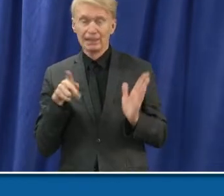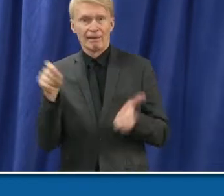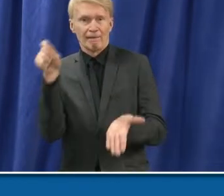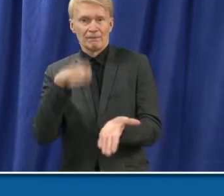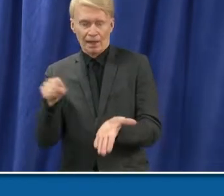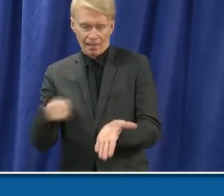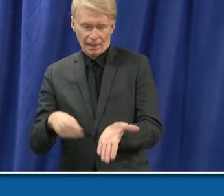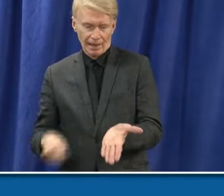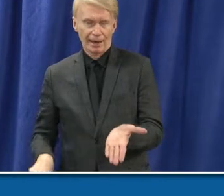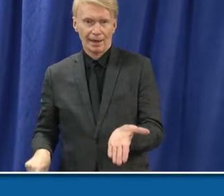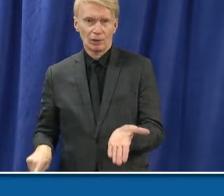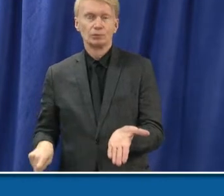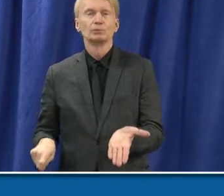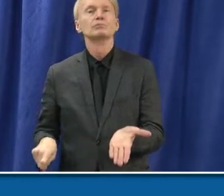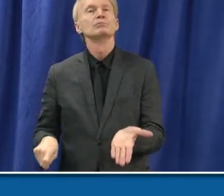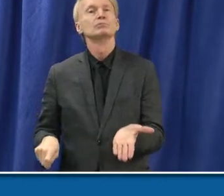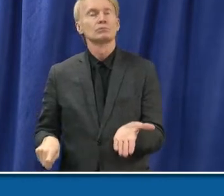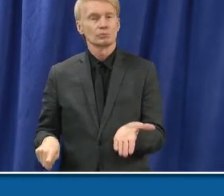filling out